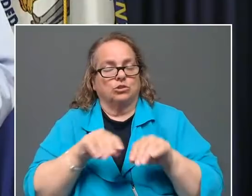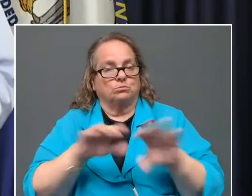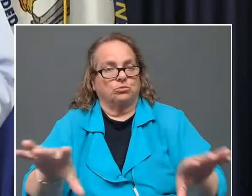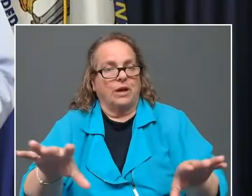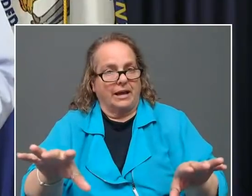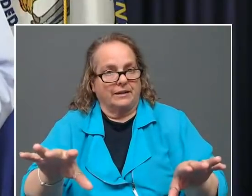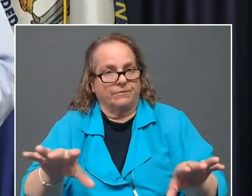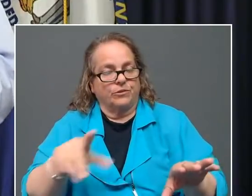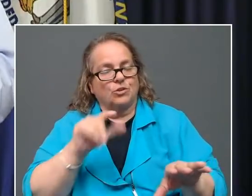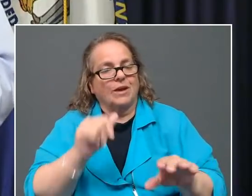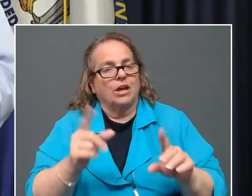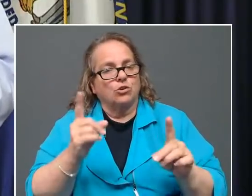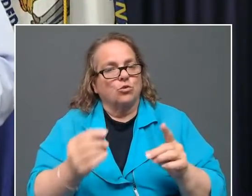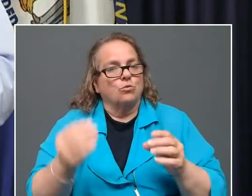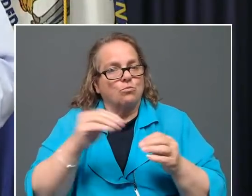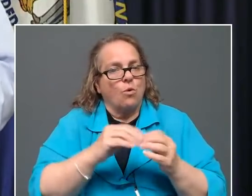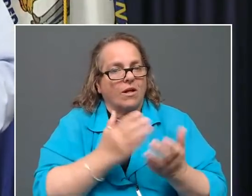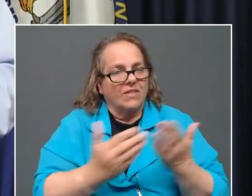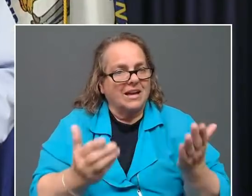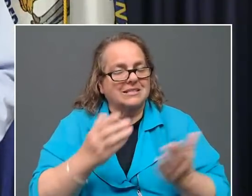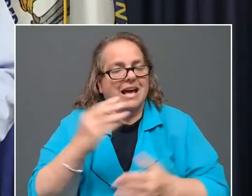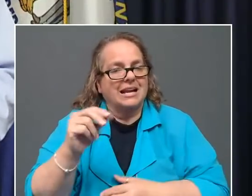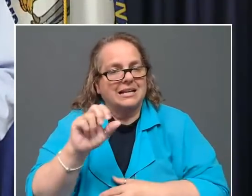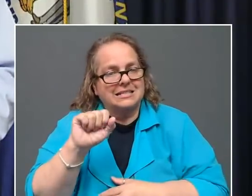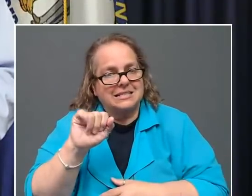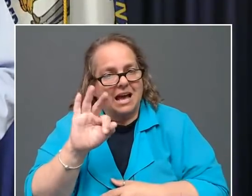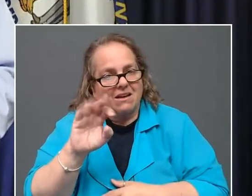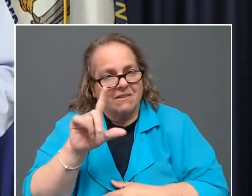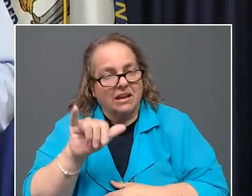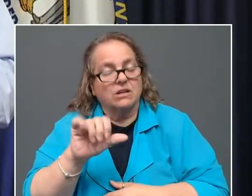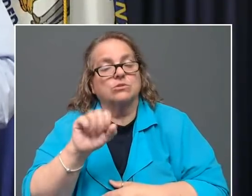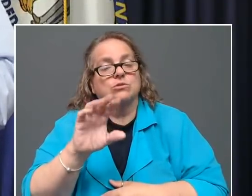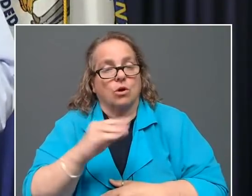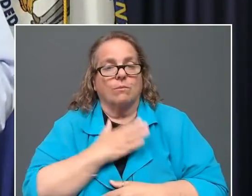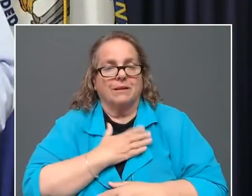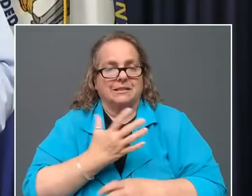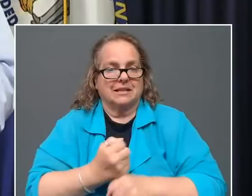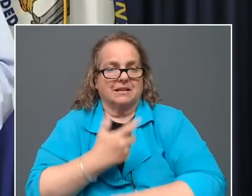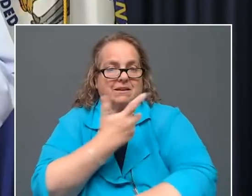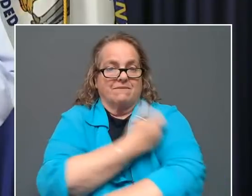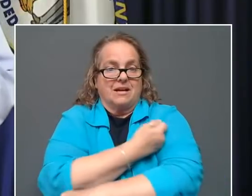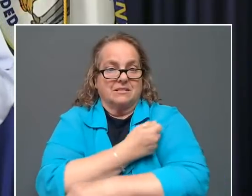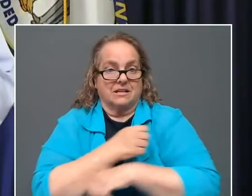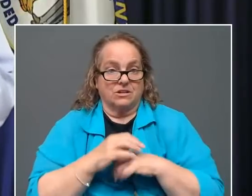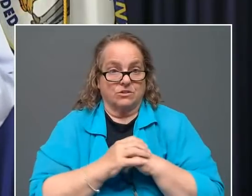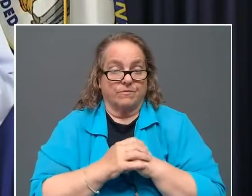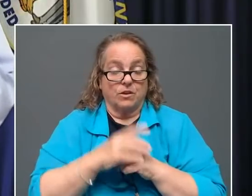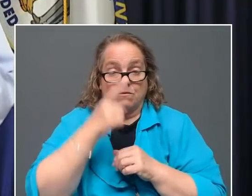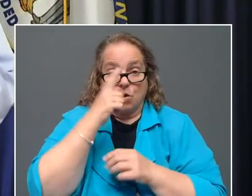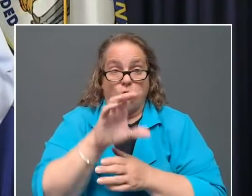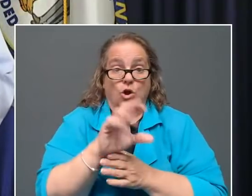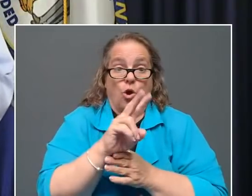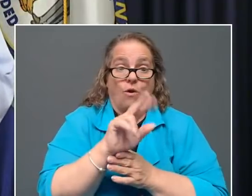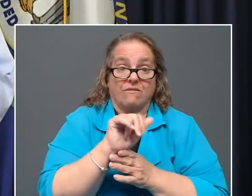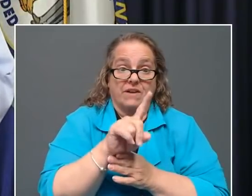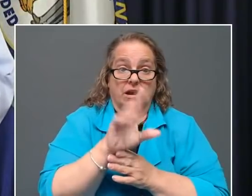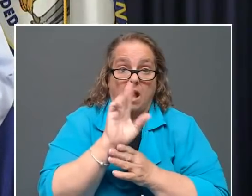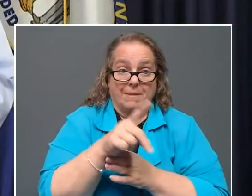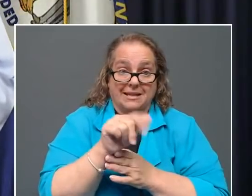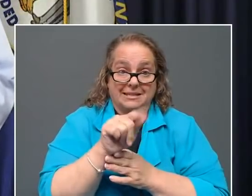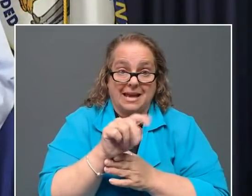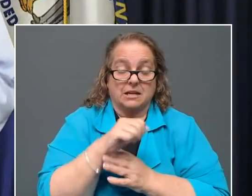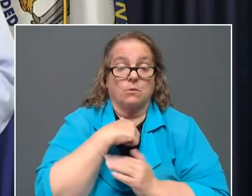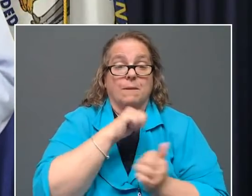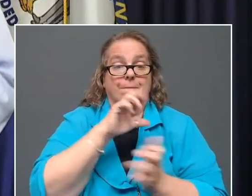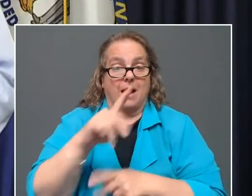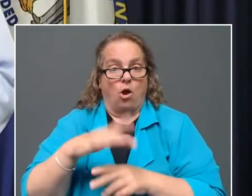do them safely. So get vaccinated. All right, for a COVID update, we'll be back on Thursday of